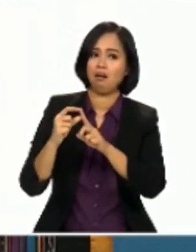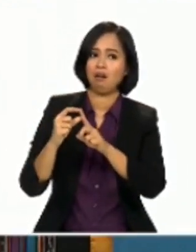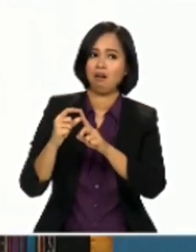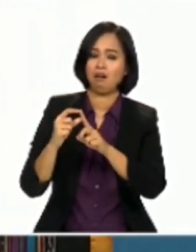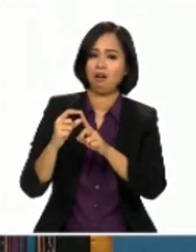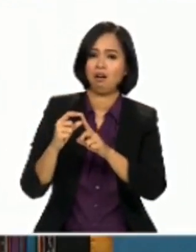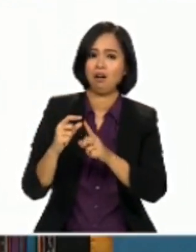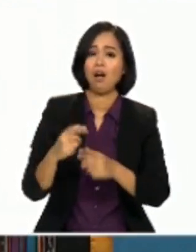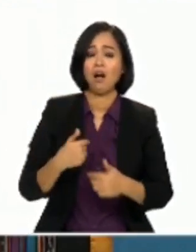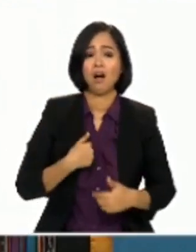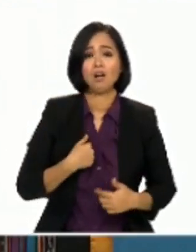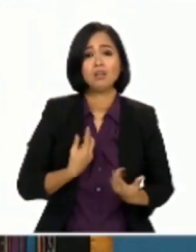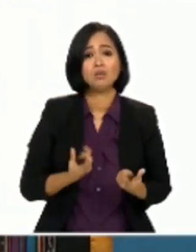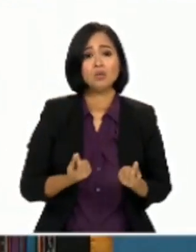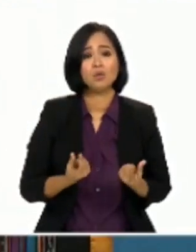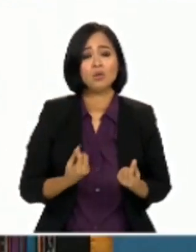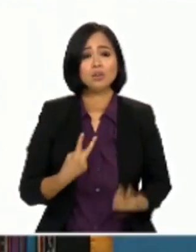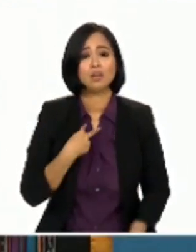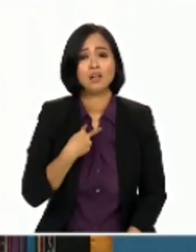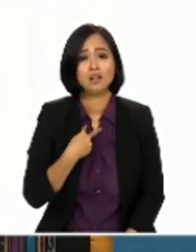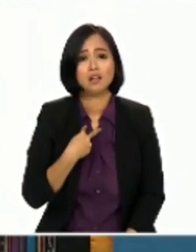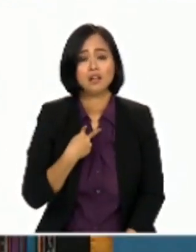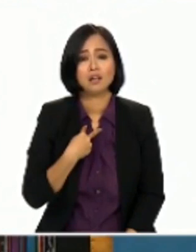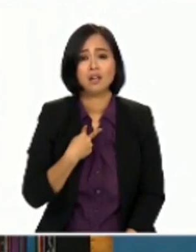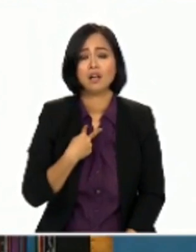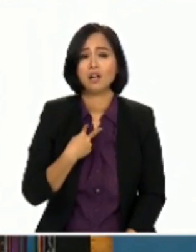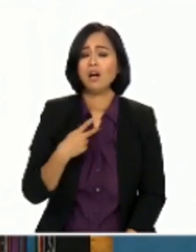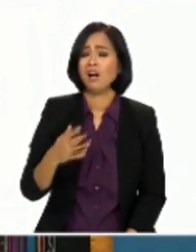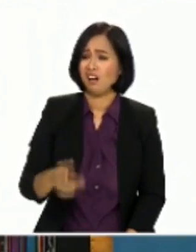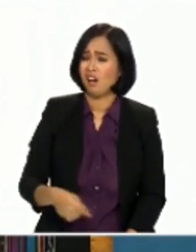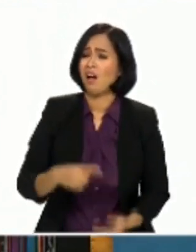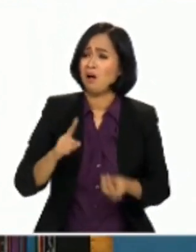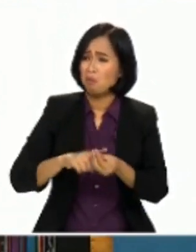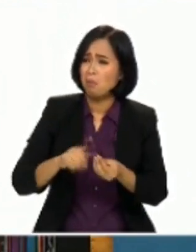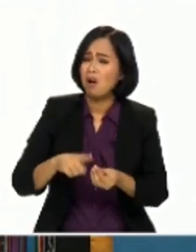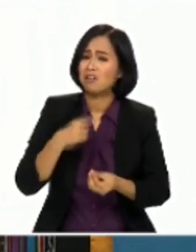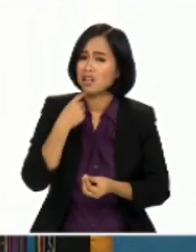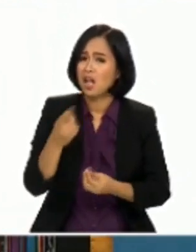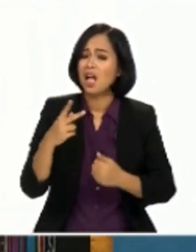Ano magagawa ko? I go there as a fisheries or